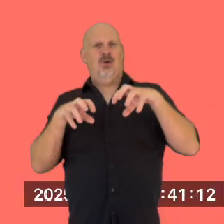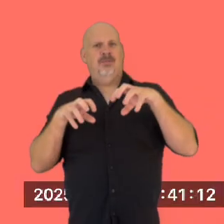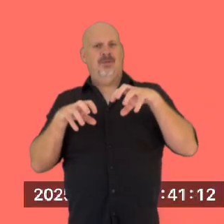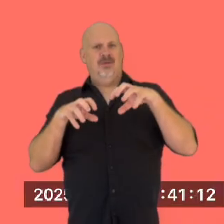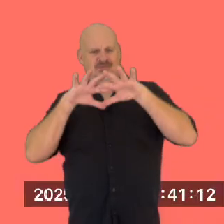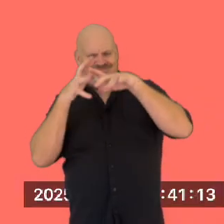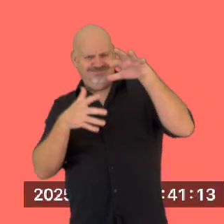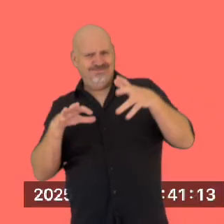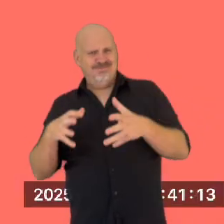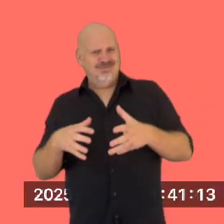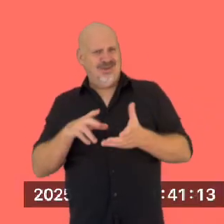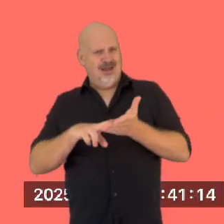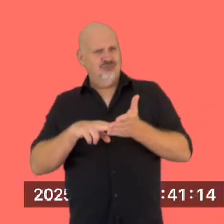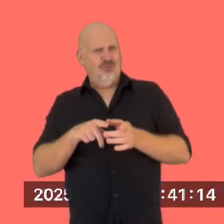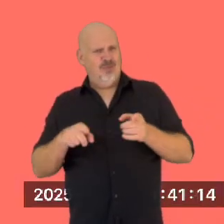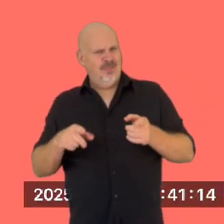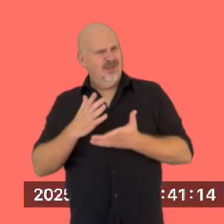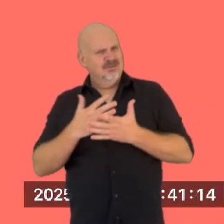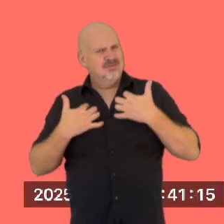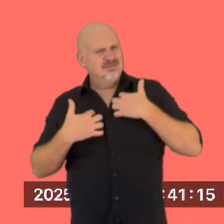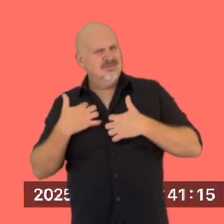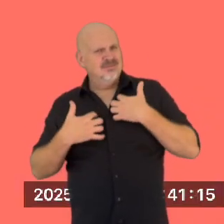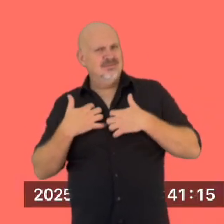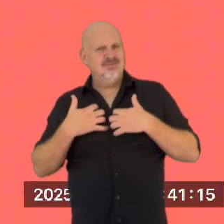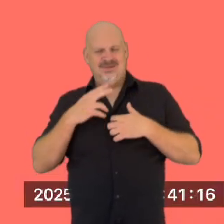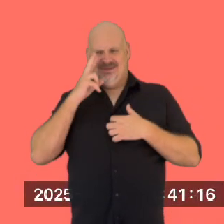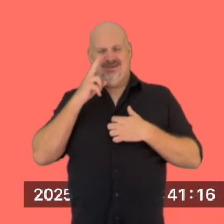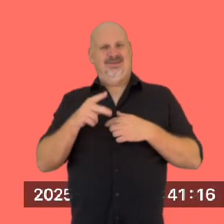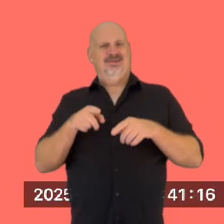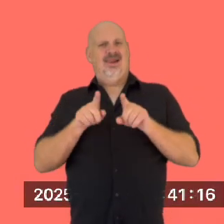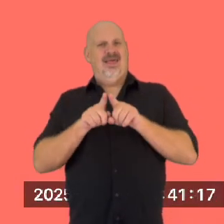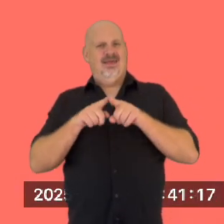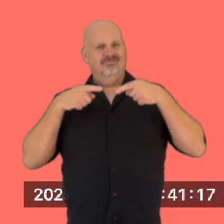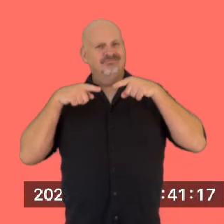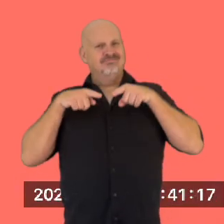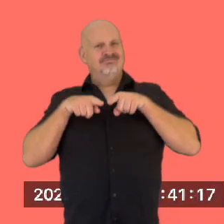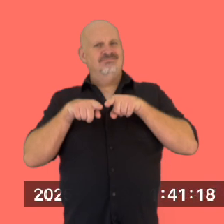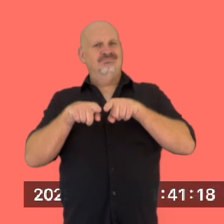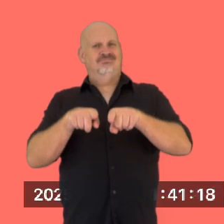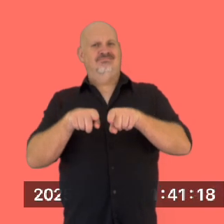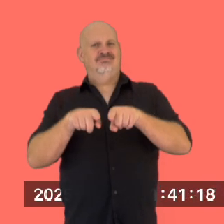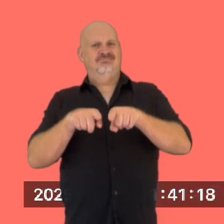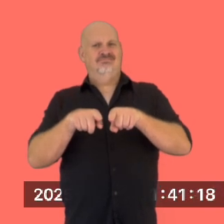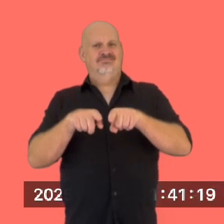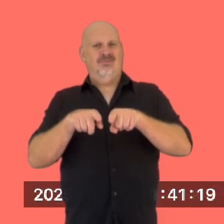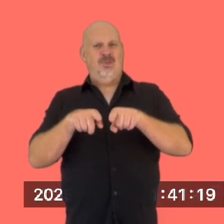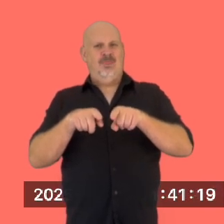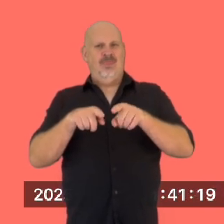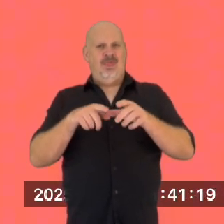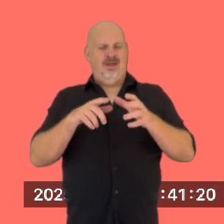things at the top of it all. And I think that's something to potentially explore as well, and think about how you can see the duality